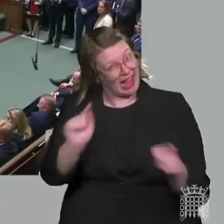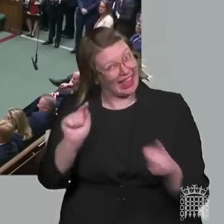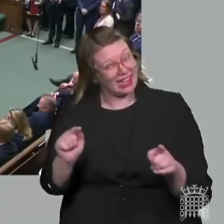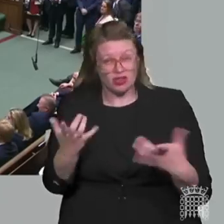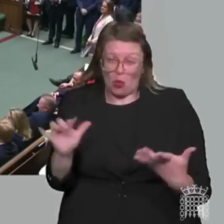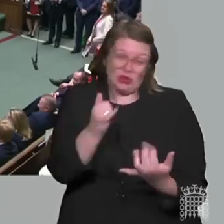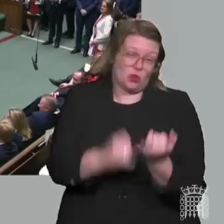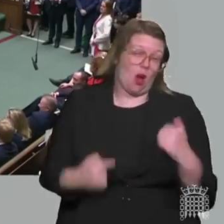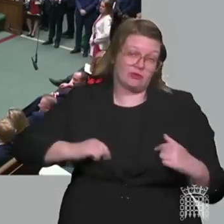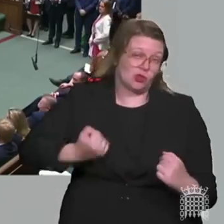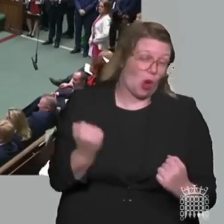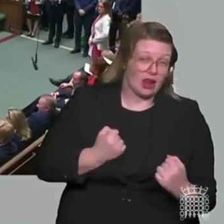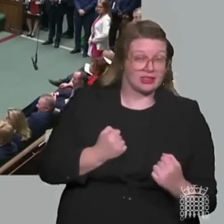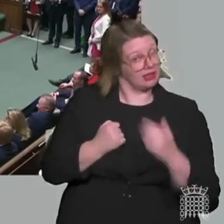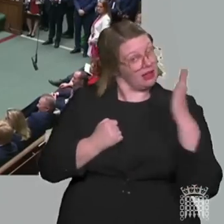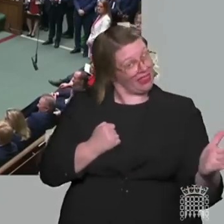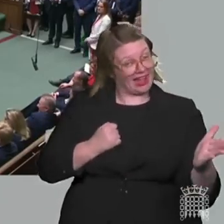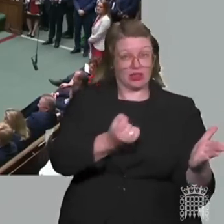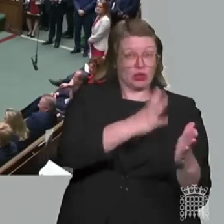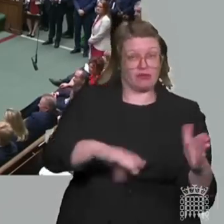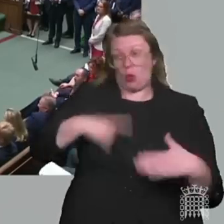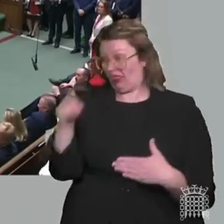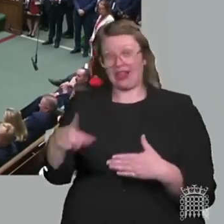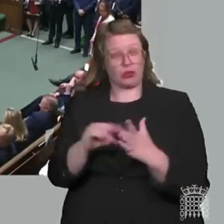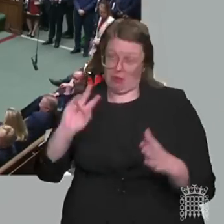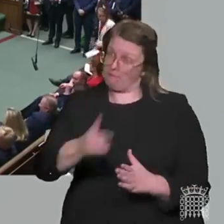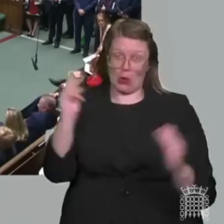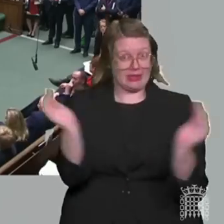Minister. Mr. Speaker, I